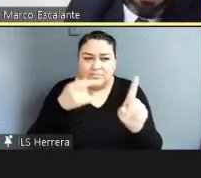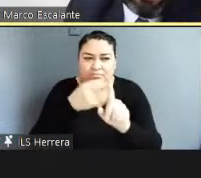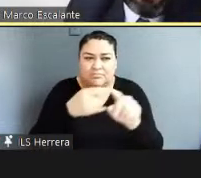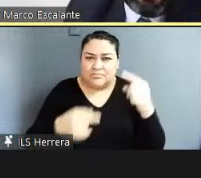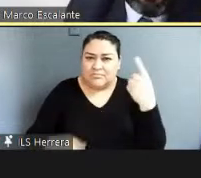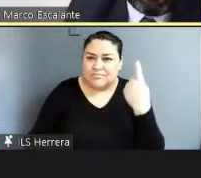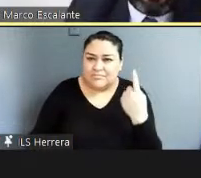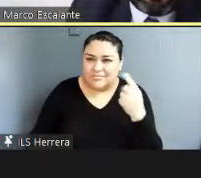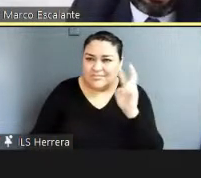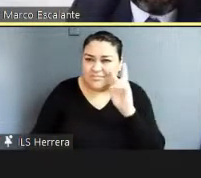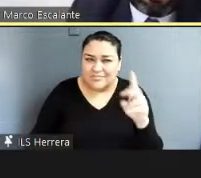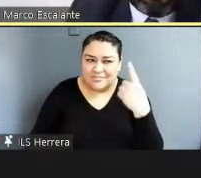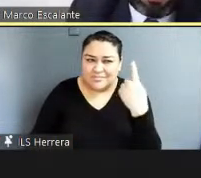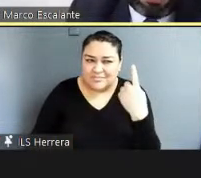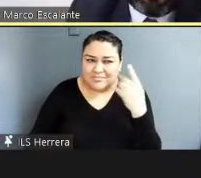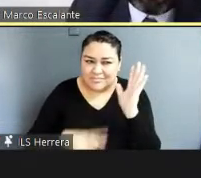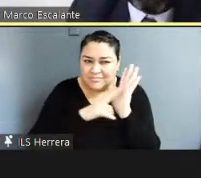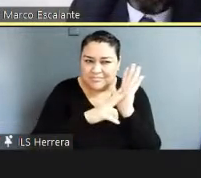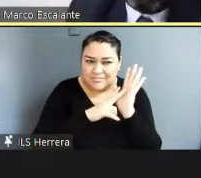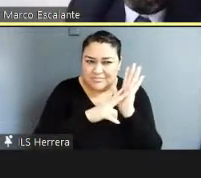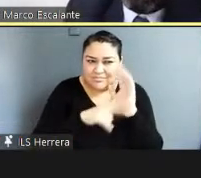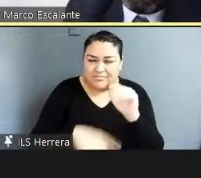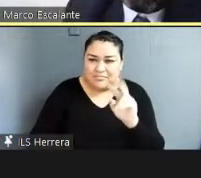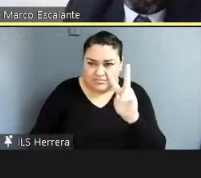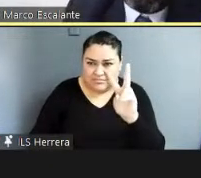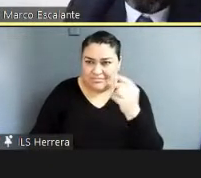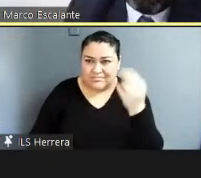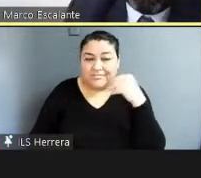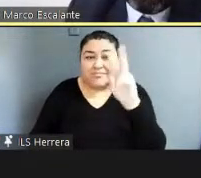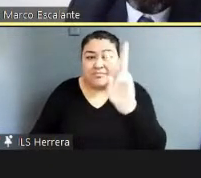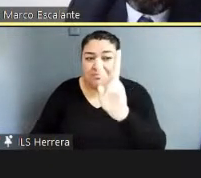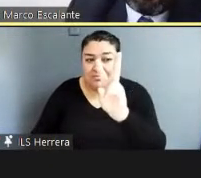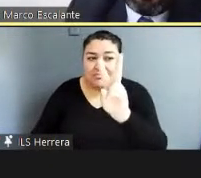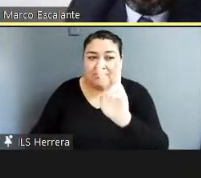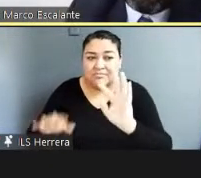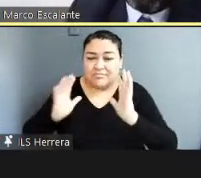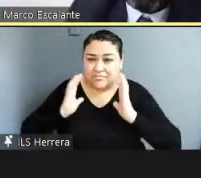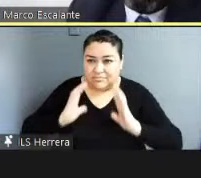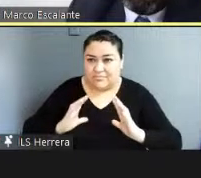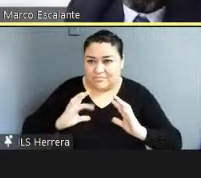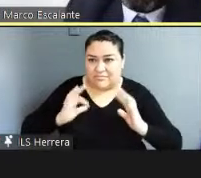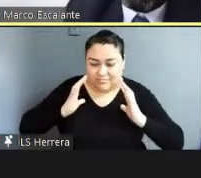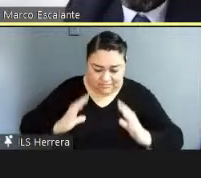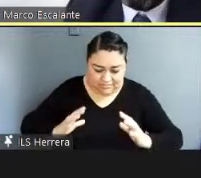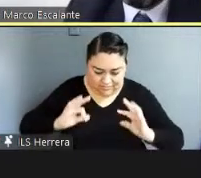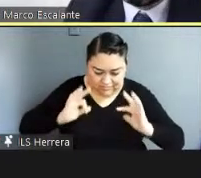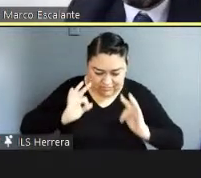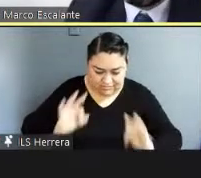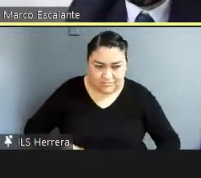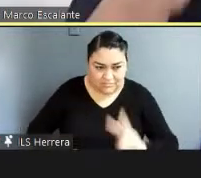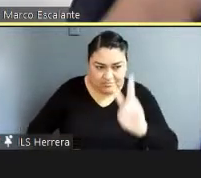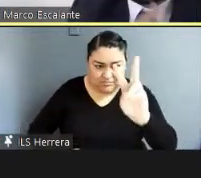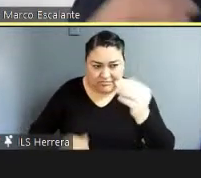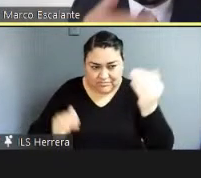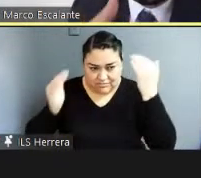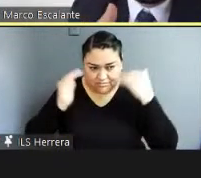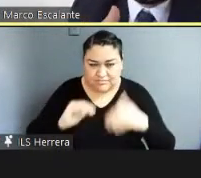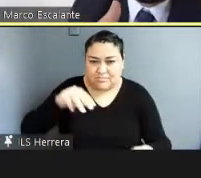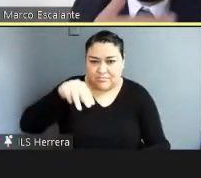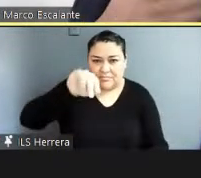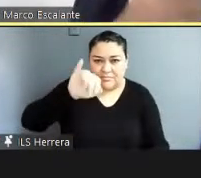this clinic biologics in green, we have the physiology lab number